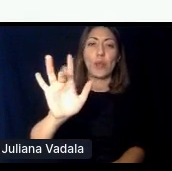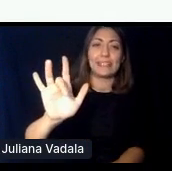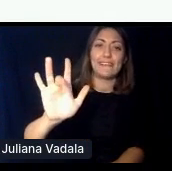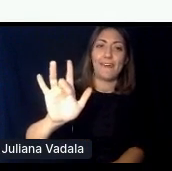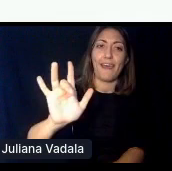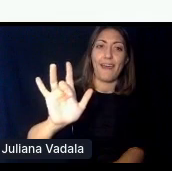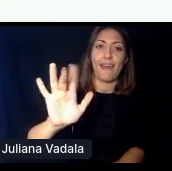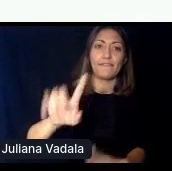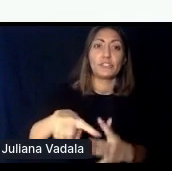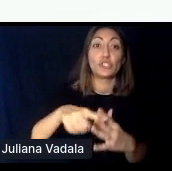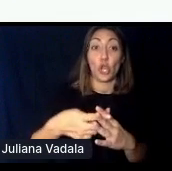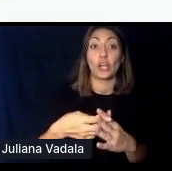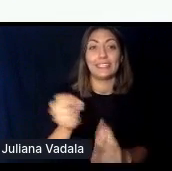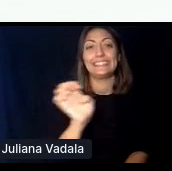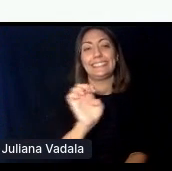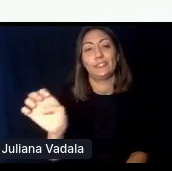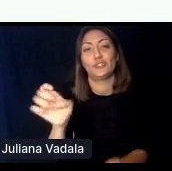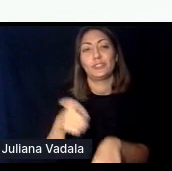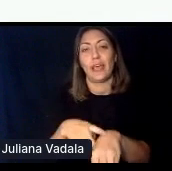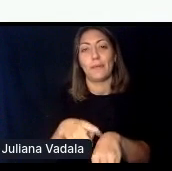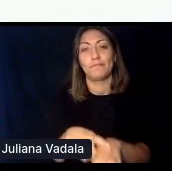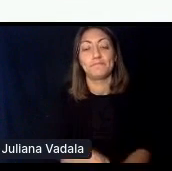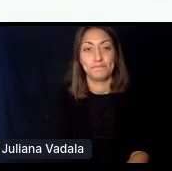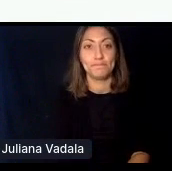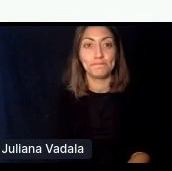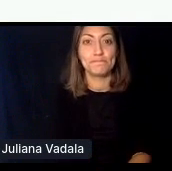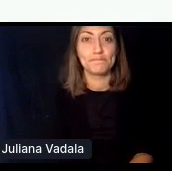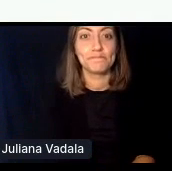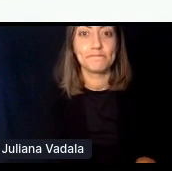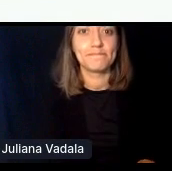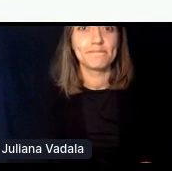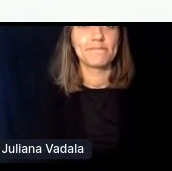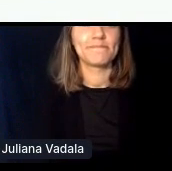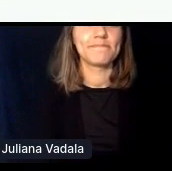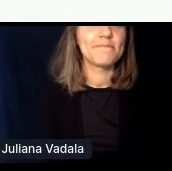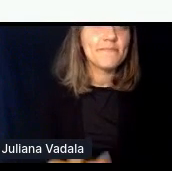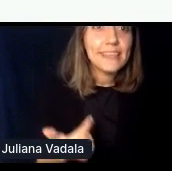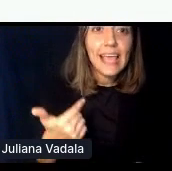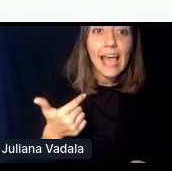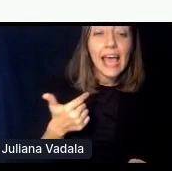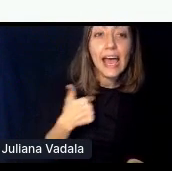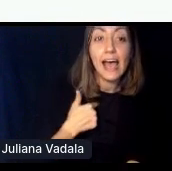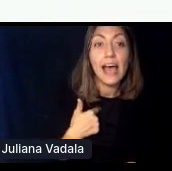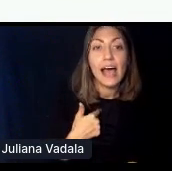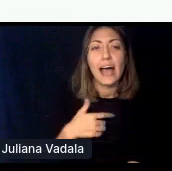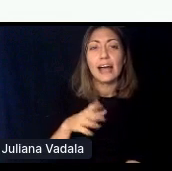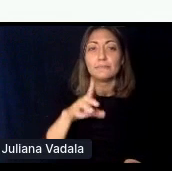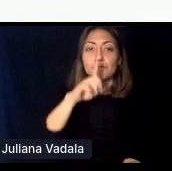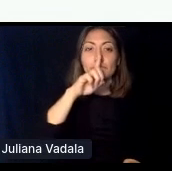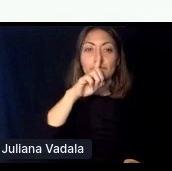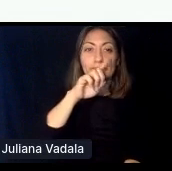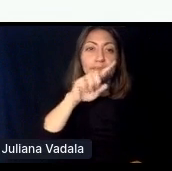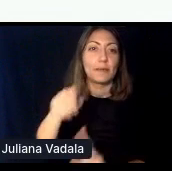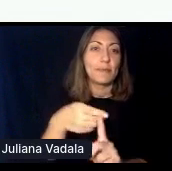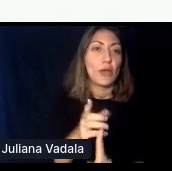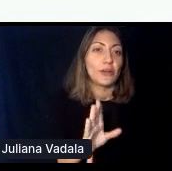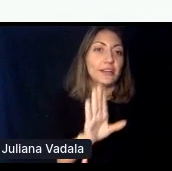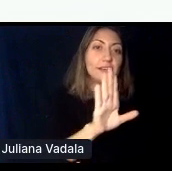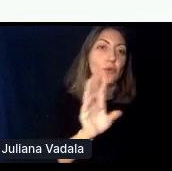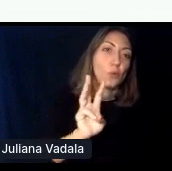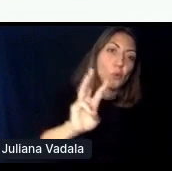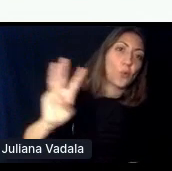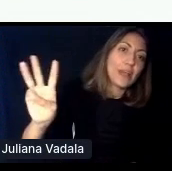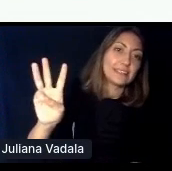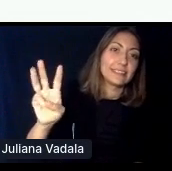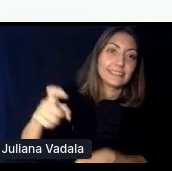4:25 p.m. Eastern. I did not switch that around for other time zones, and I apologize. And for